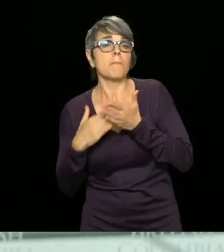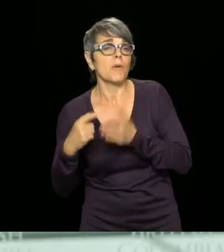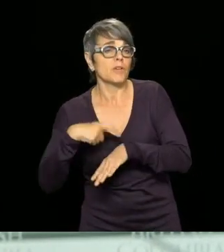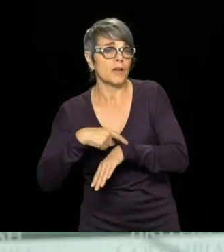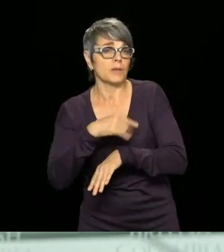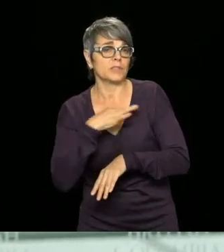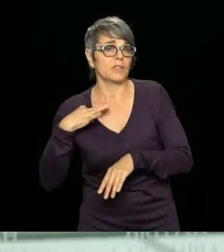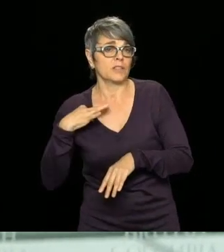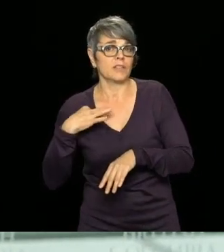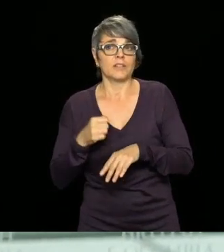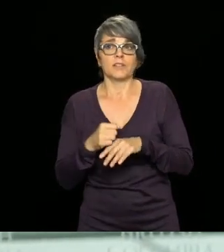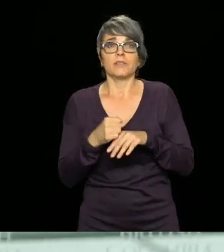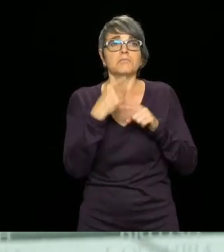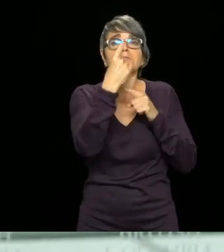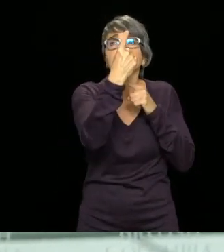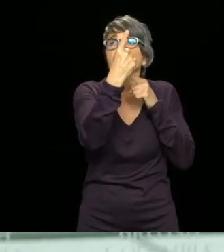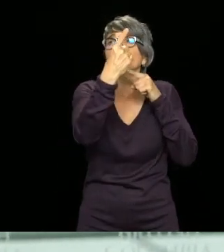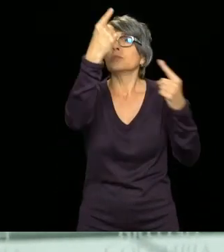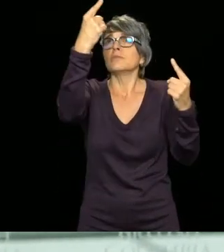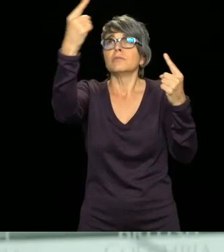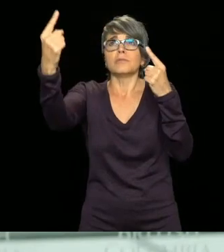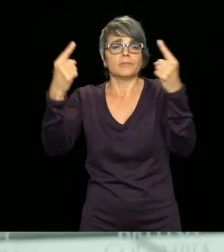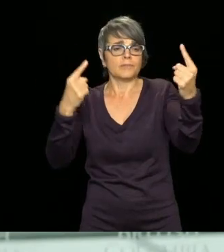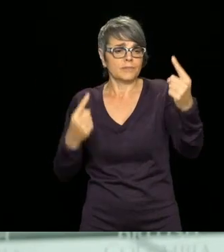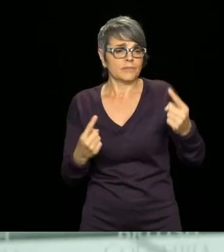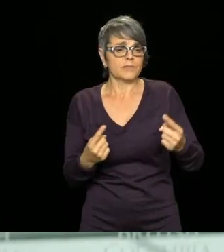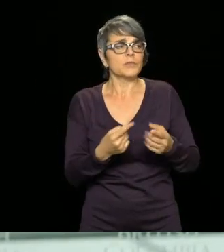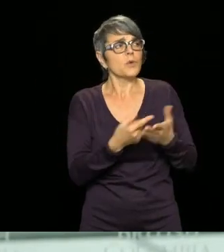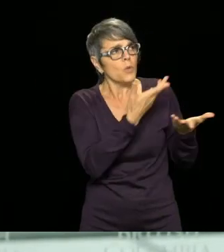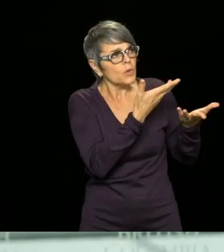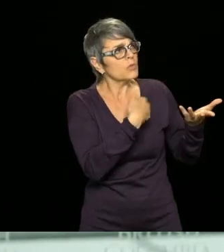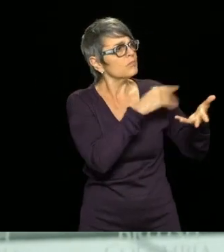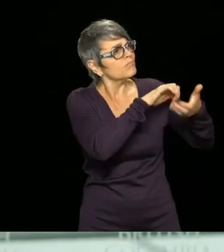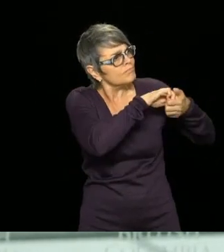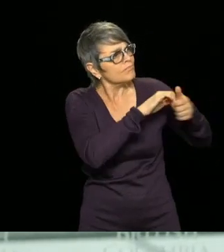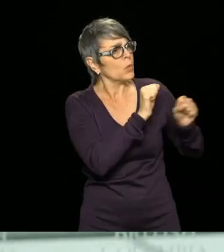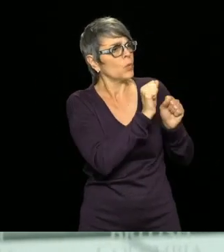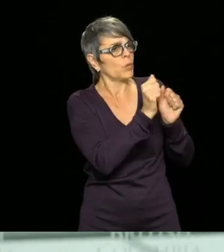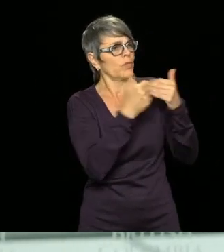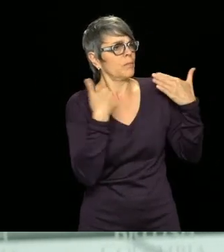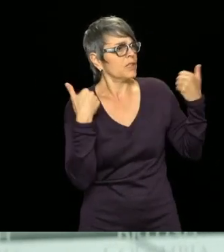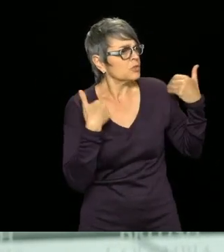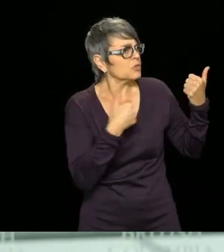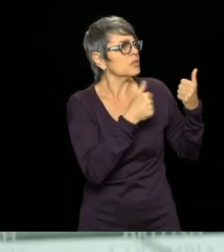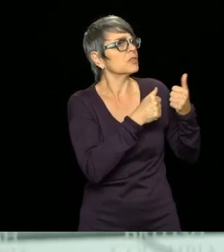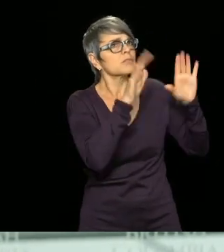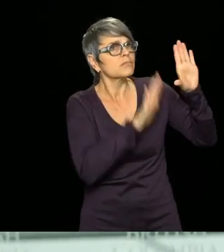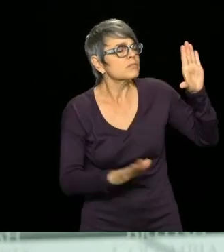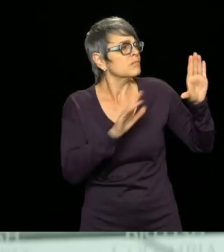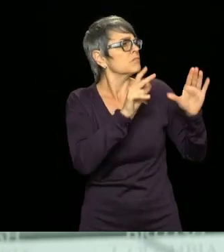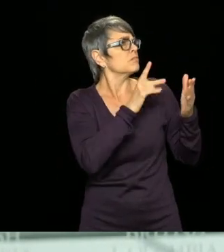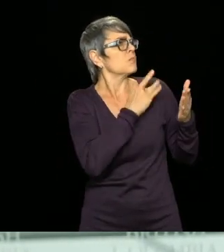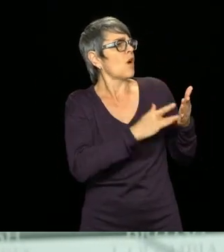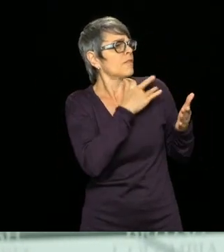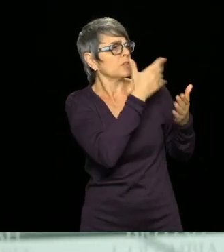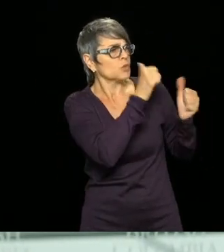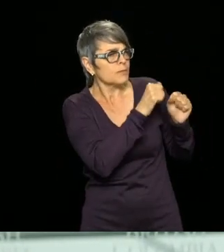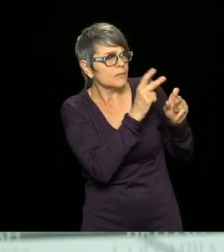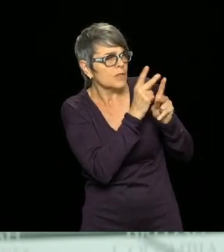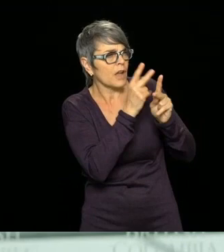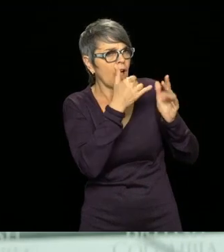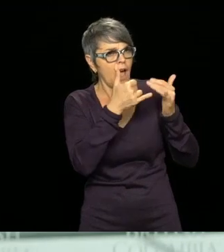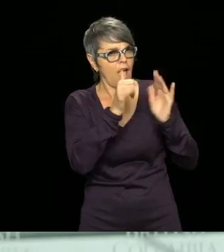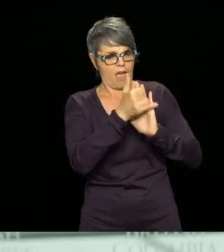to the ministry and the province about as time goes on. The cuts that happened to the sexual assault centers in